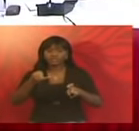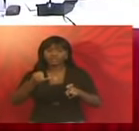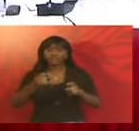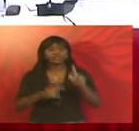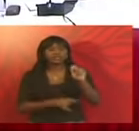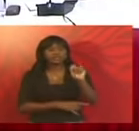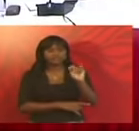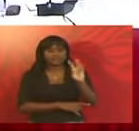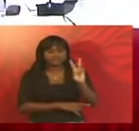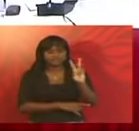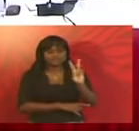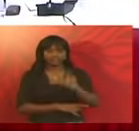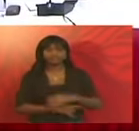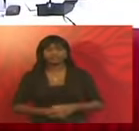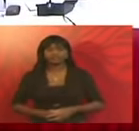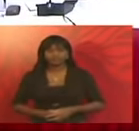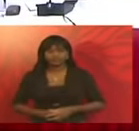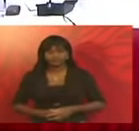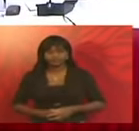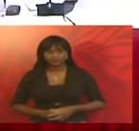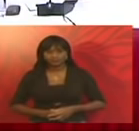TV6.